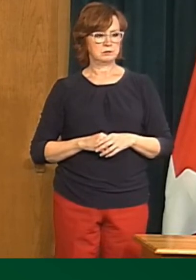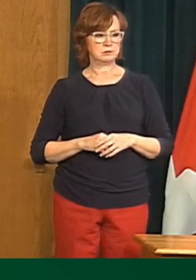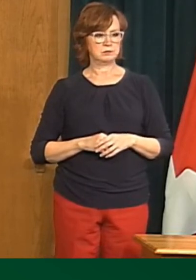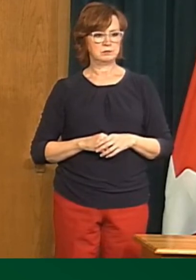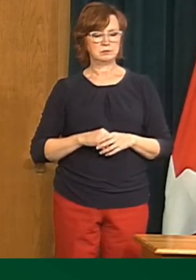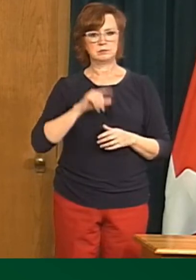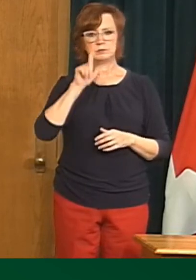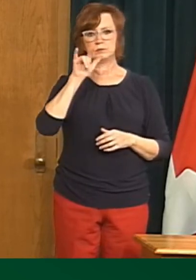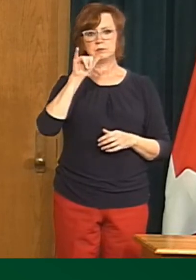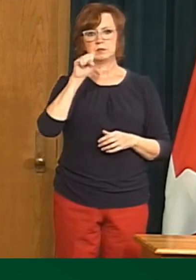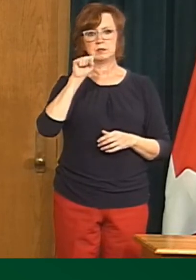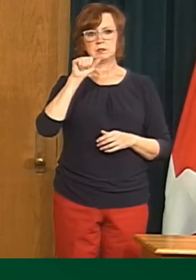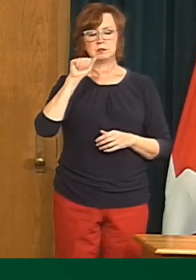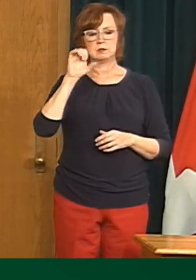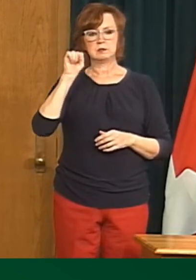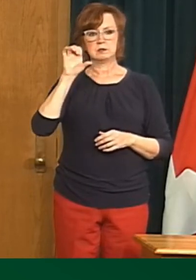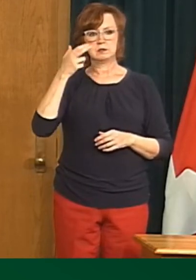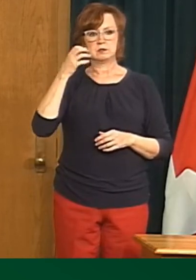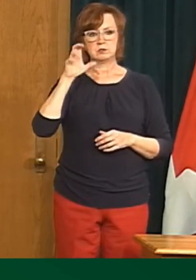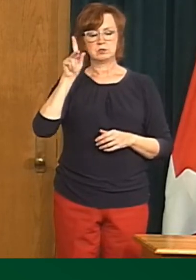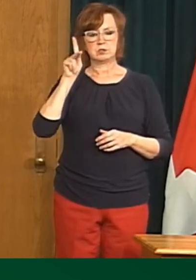We have Lisa Schick with CJME.